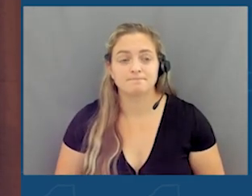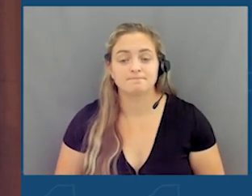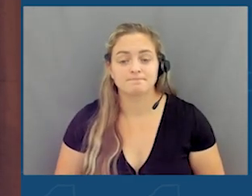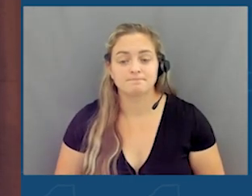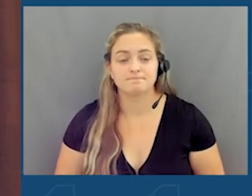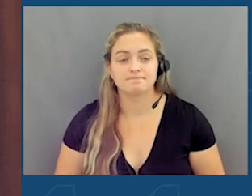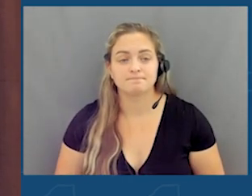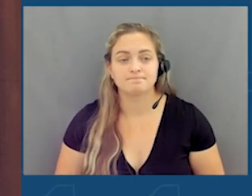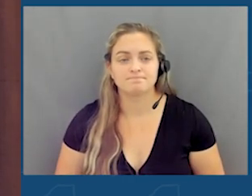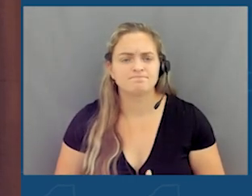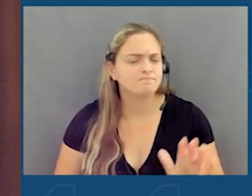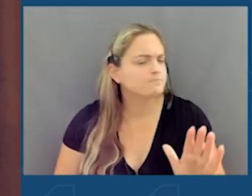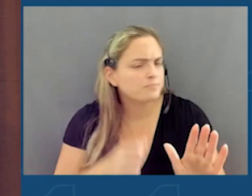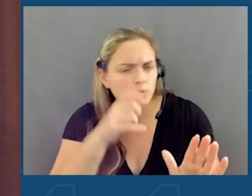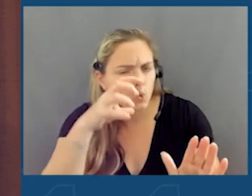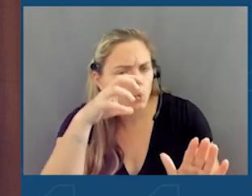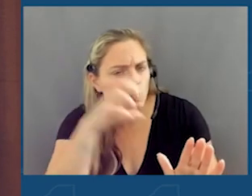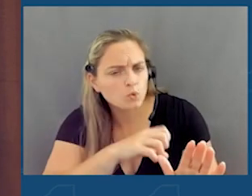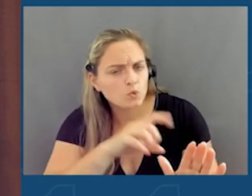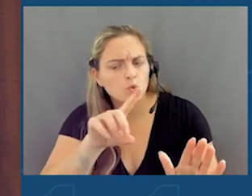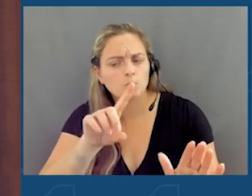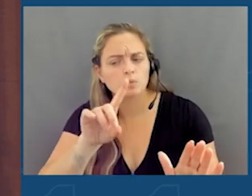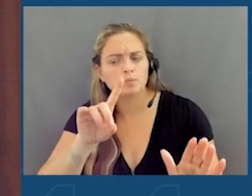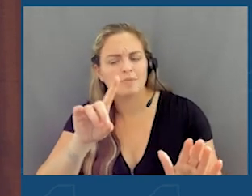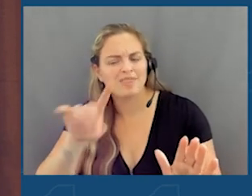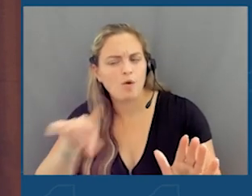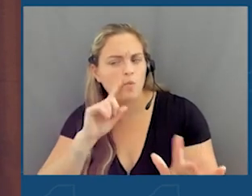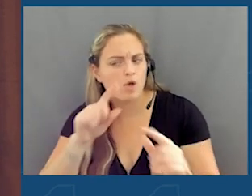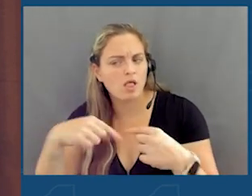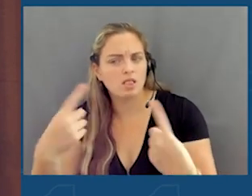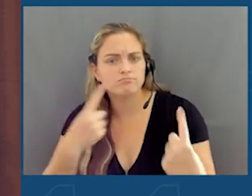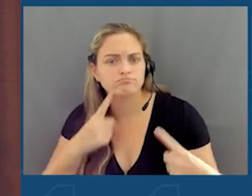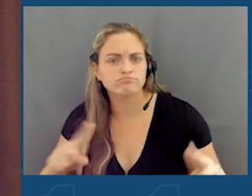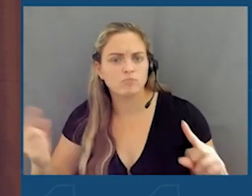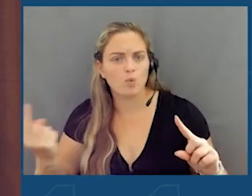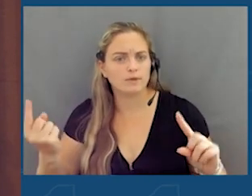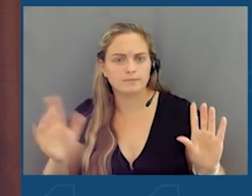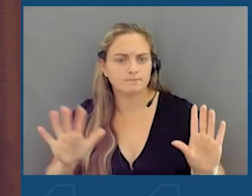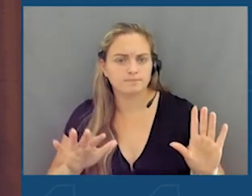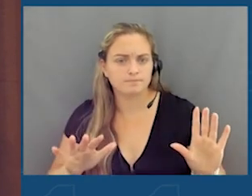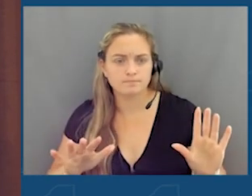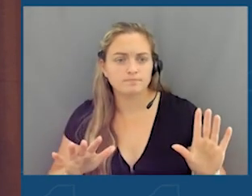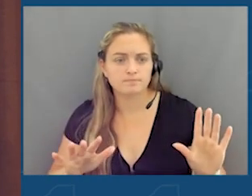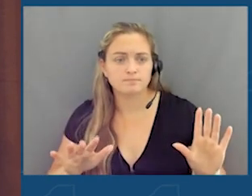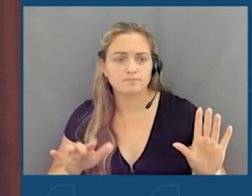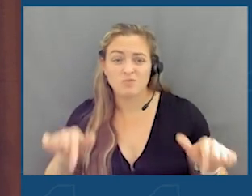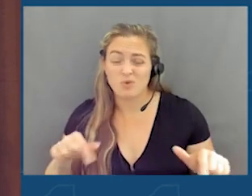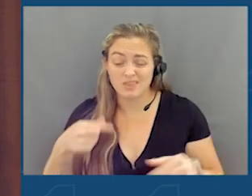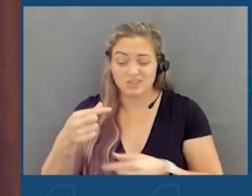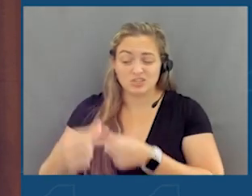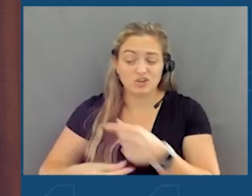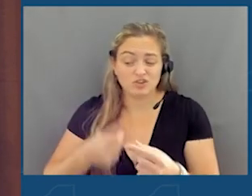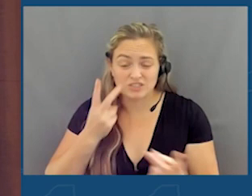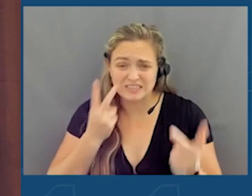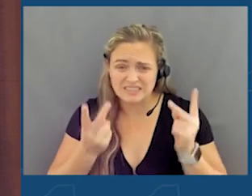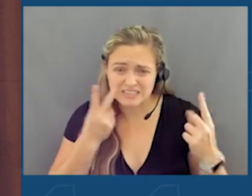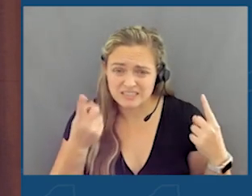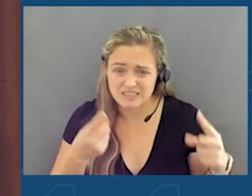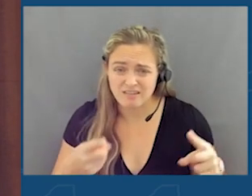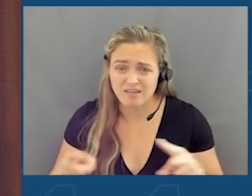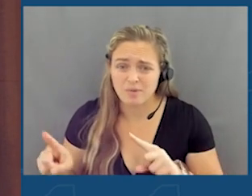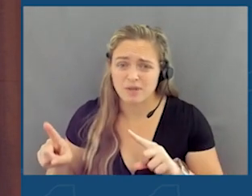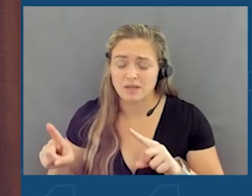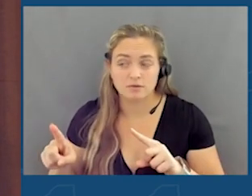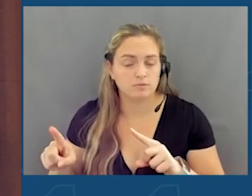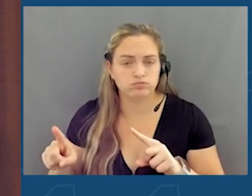And don't assume that democracy will always prevail. Oh, what this generation has seen,